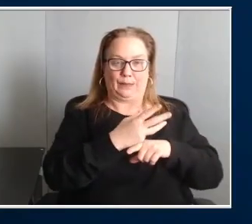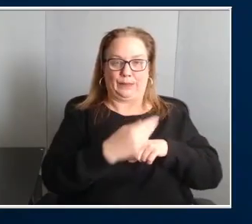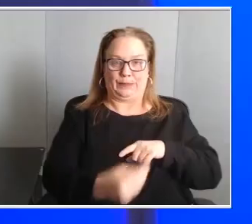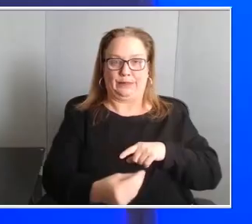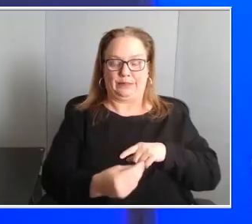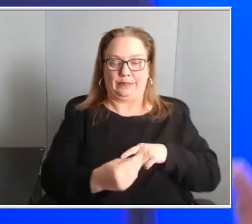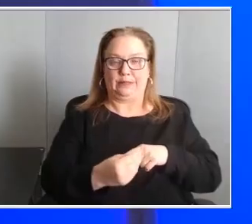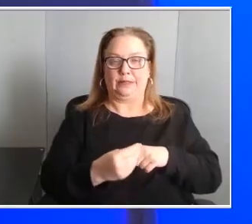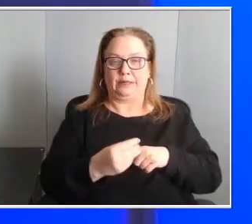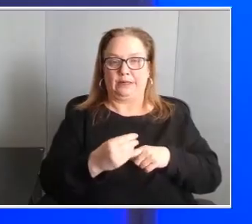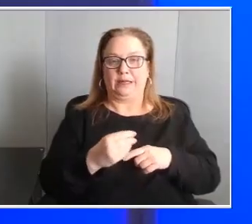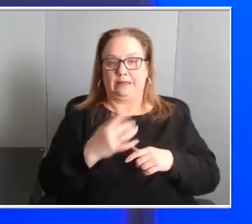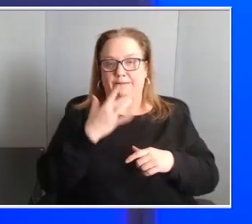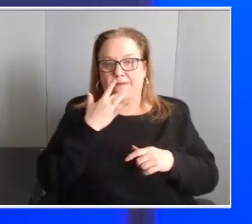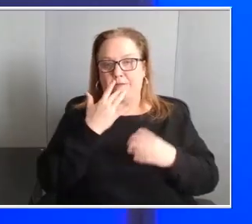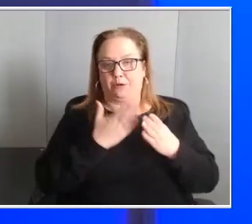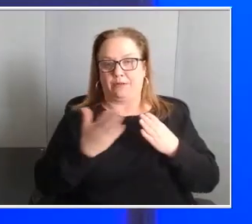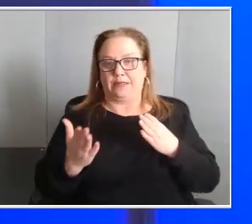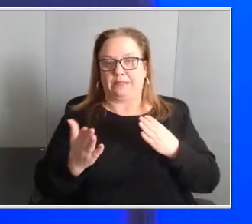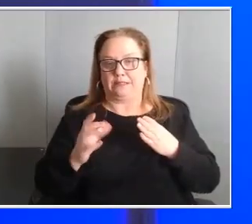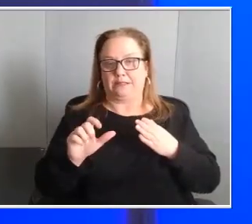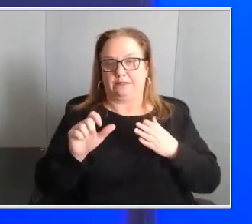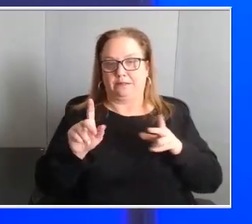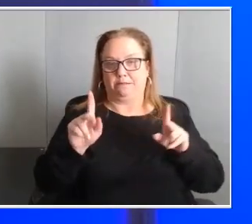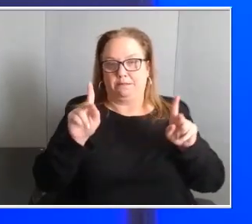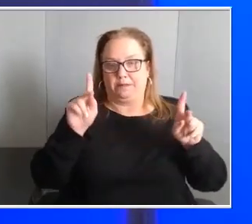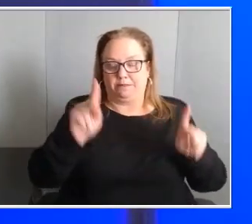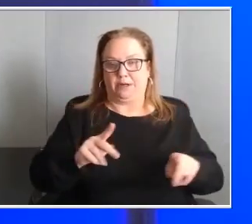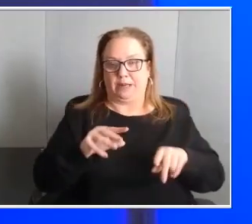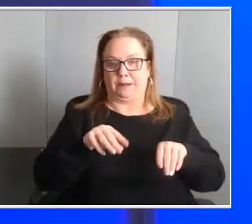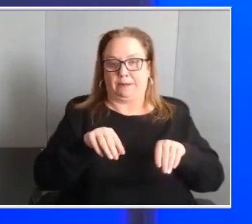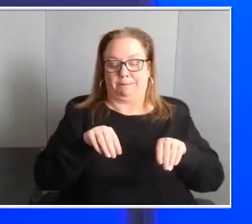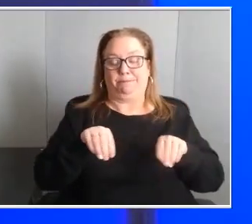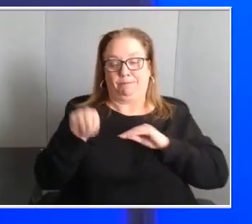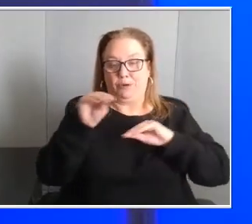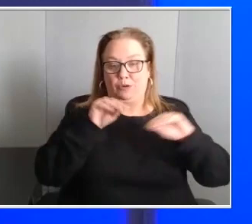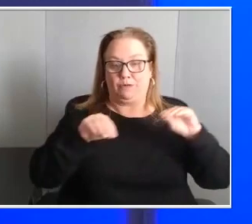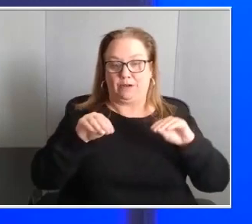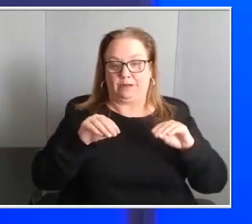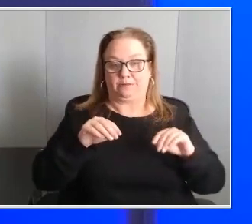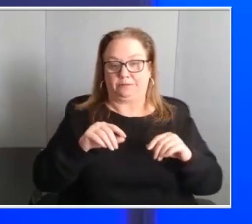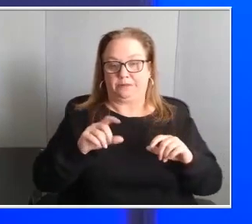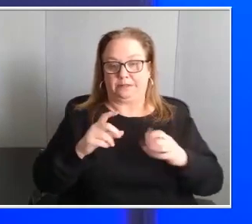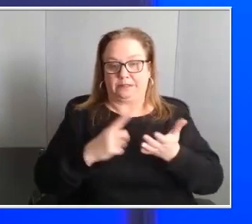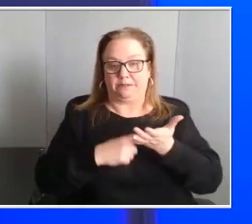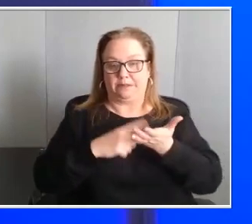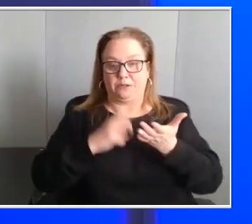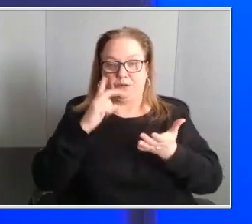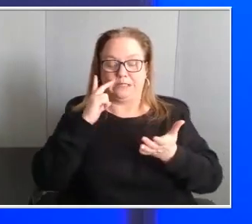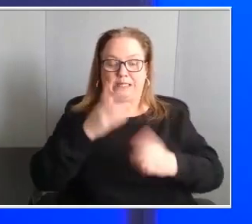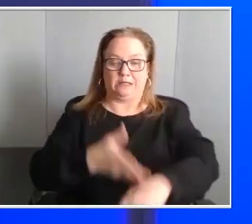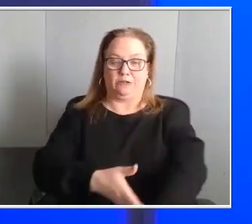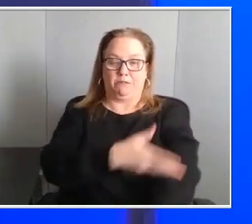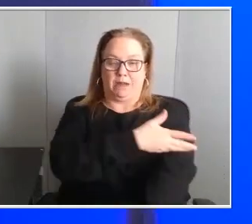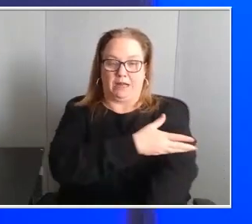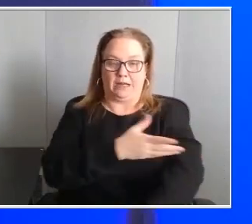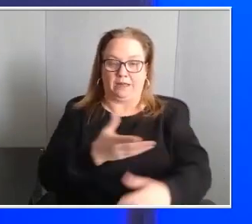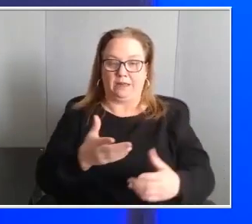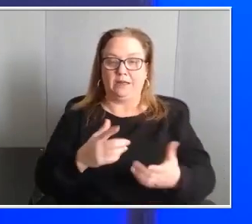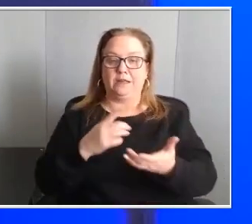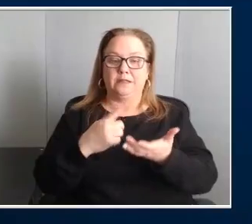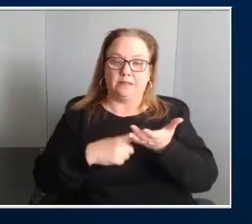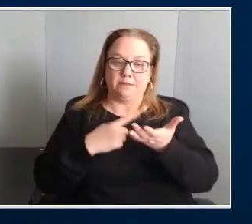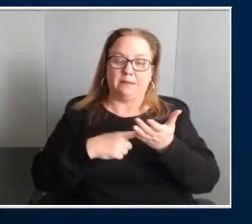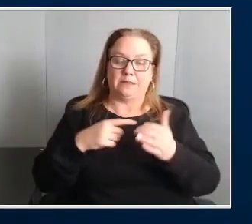there are favorable things that lead to somebody being able to move that quickly. But sometimes we see pretty dramatic improvement. Sometimes it's more slow and